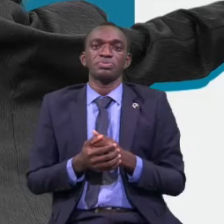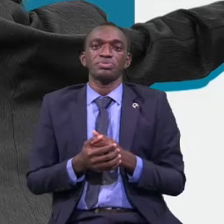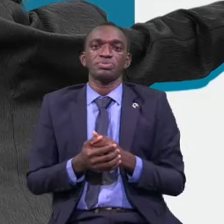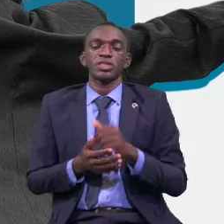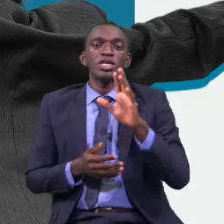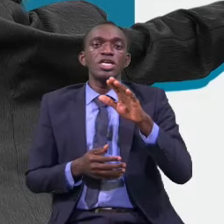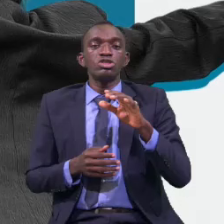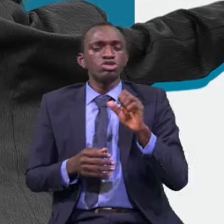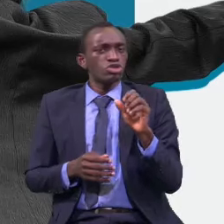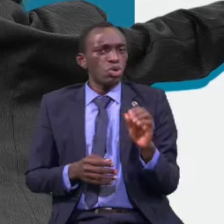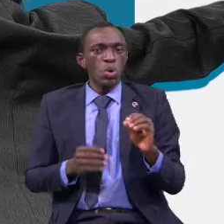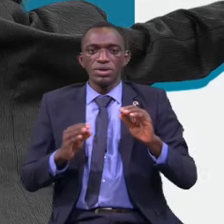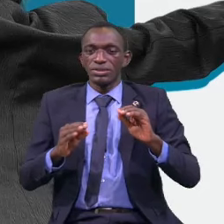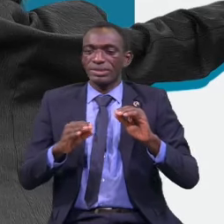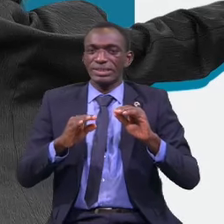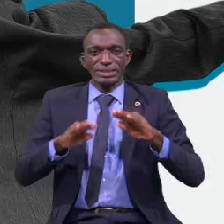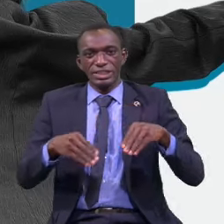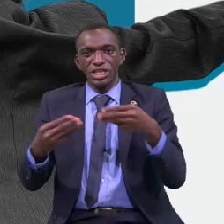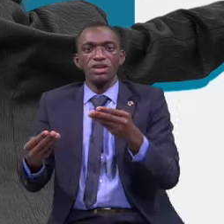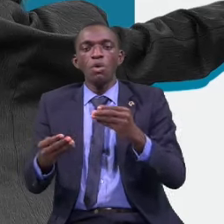So give all necessary information